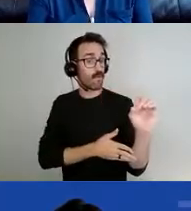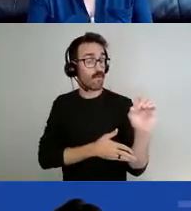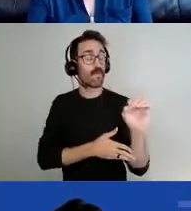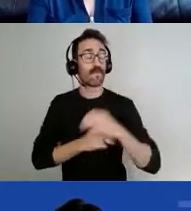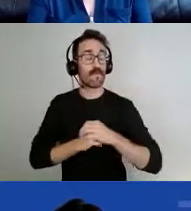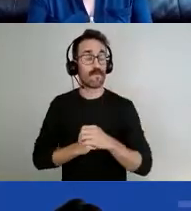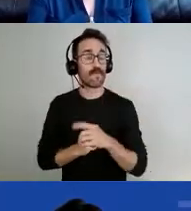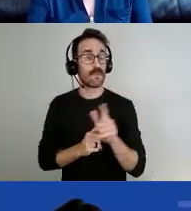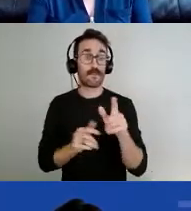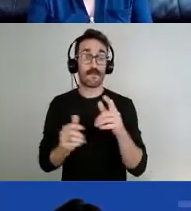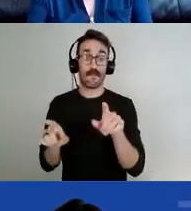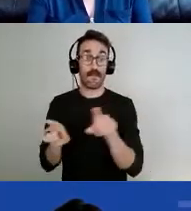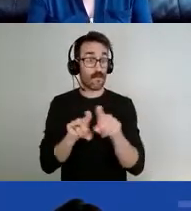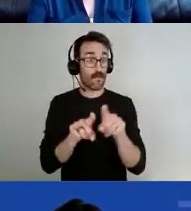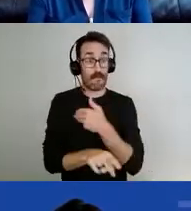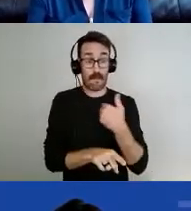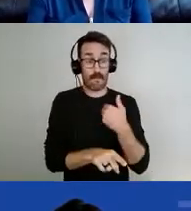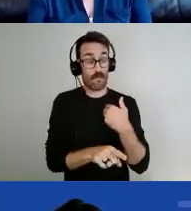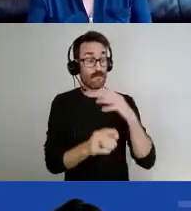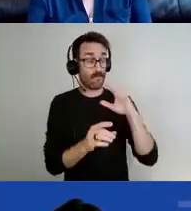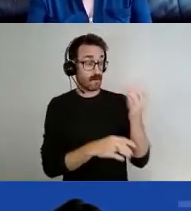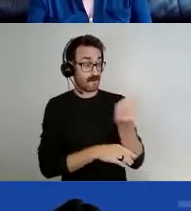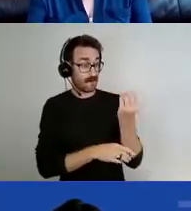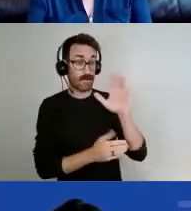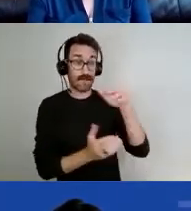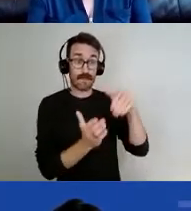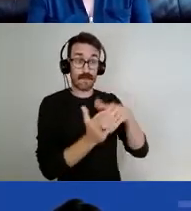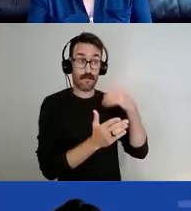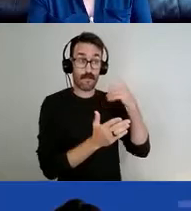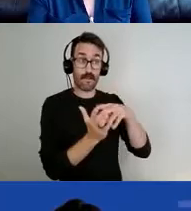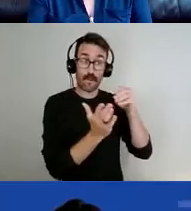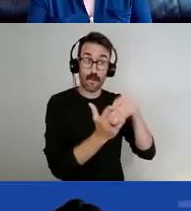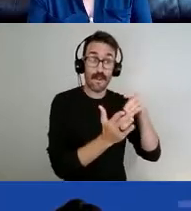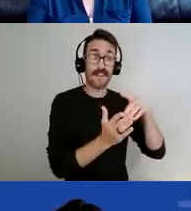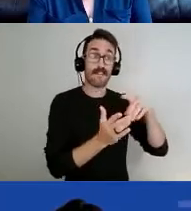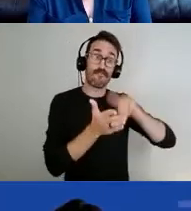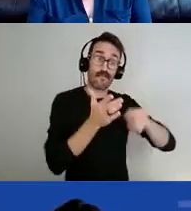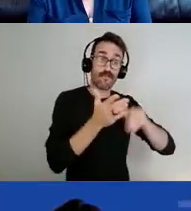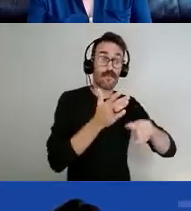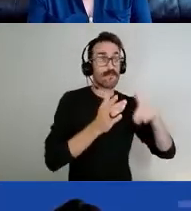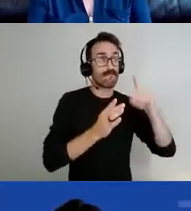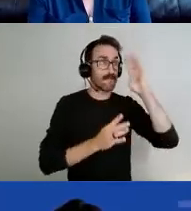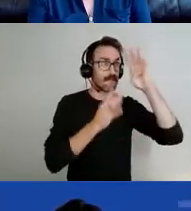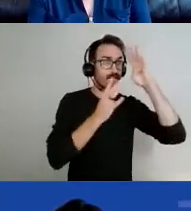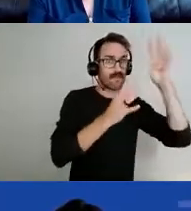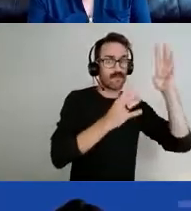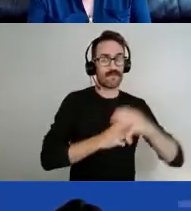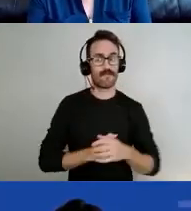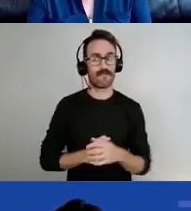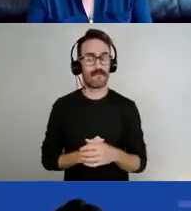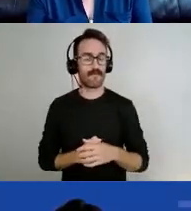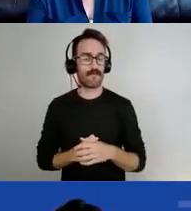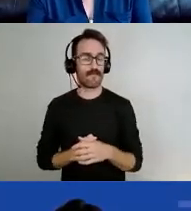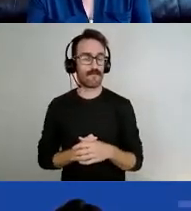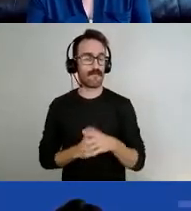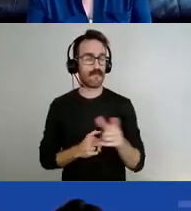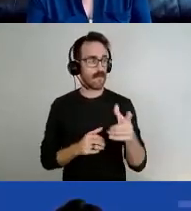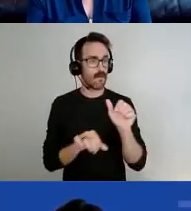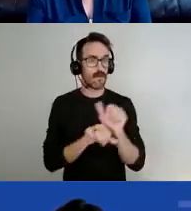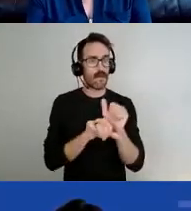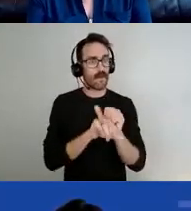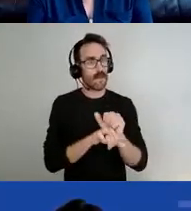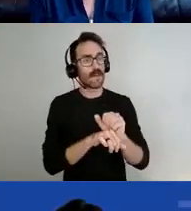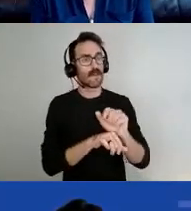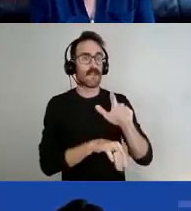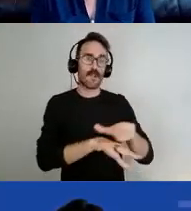of the Ontario Centre for Learning, Research and Innovation, supporting diversity and inclusion in long-term care at the